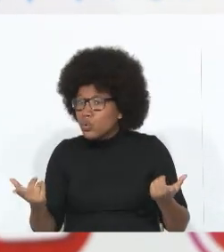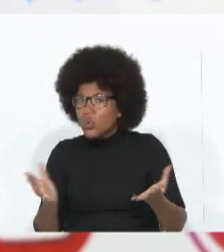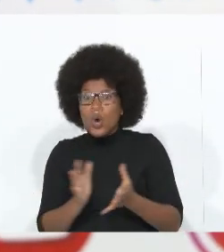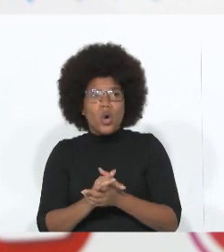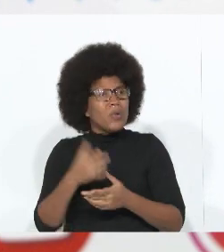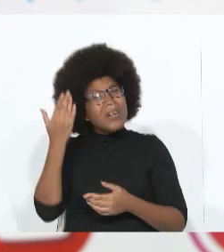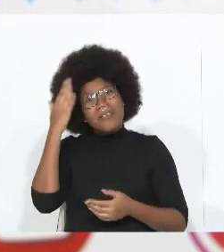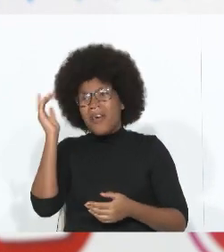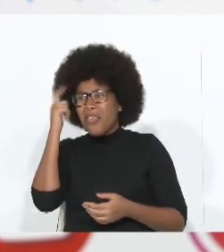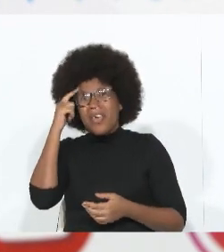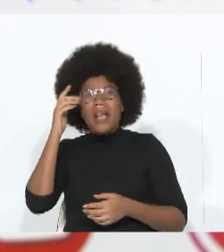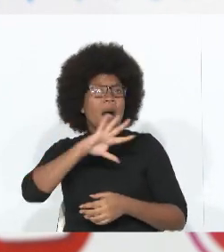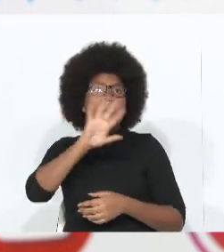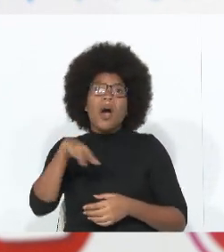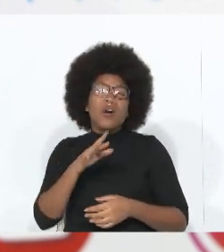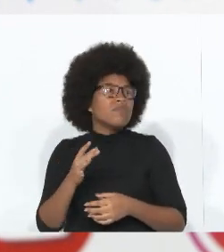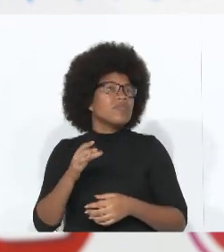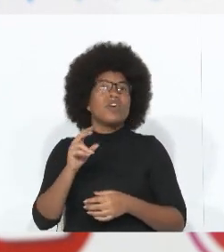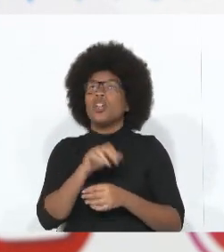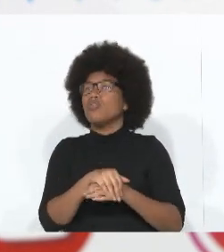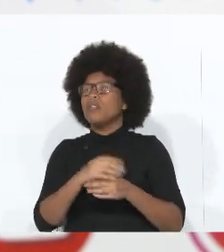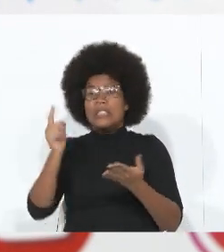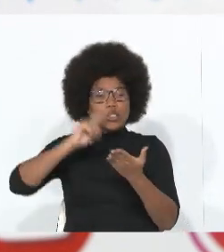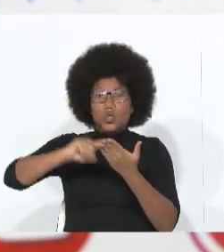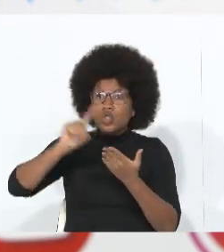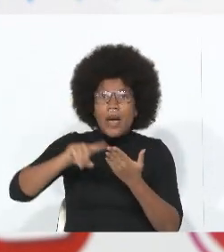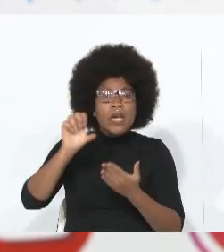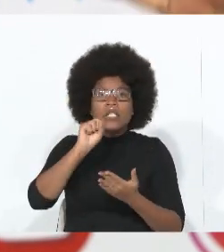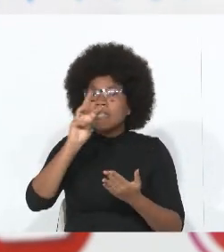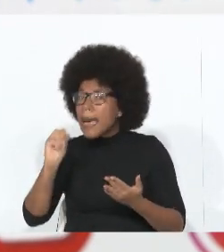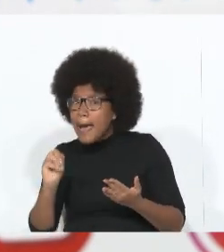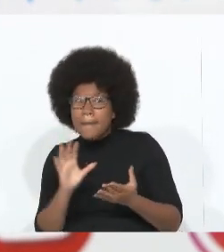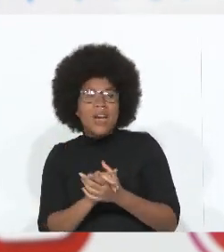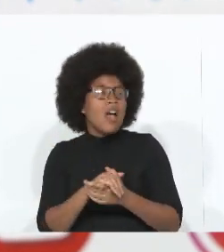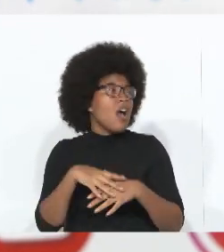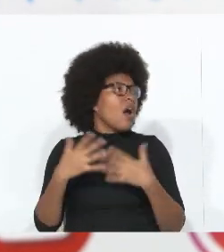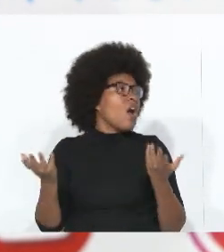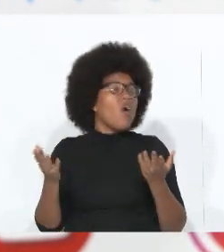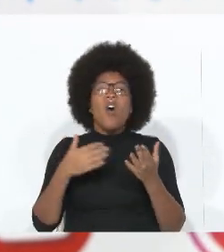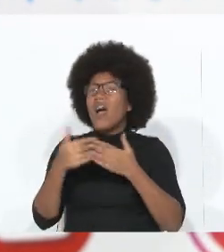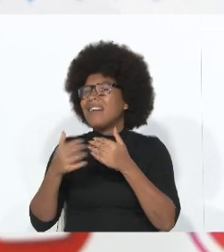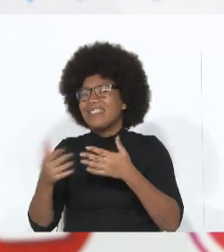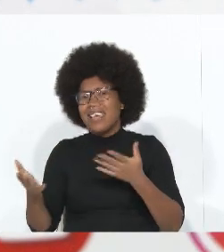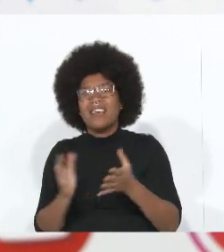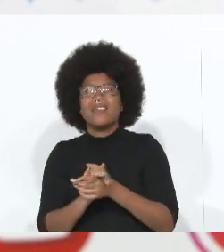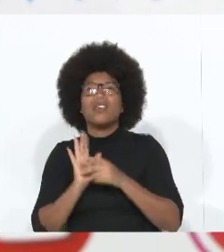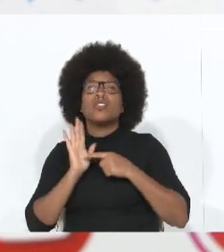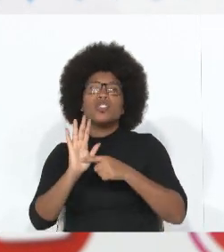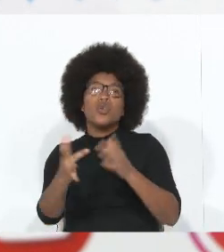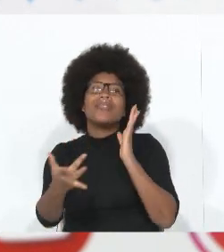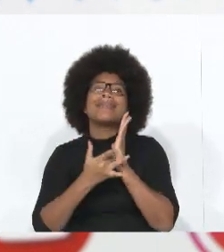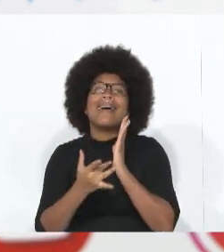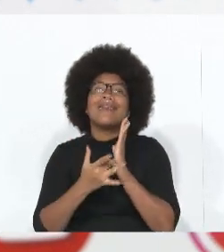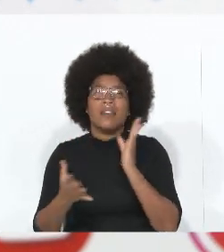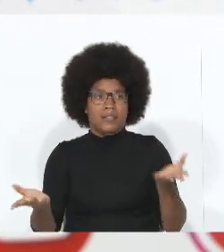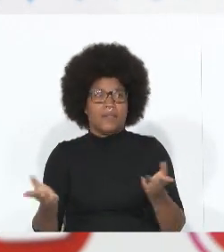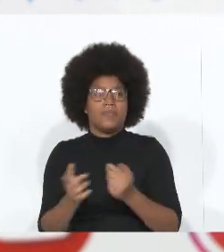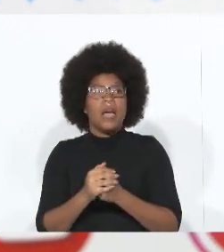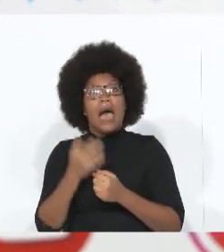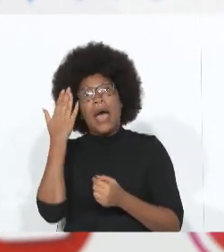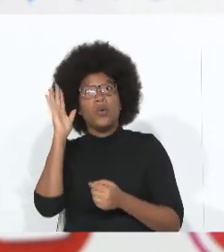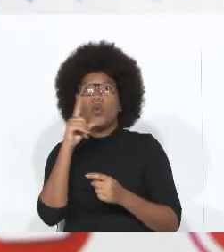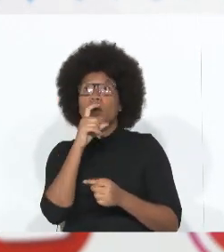didn't even think of internet and social media as a vehicle to expose our talent. But then I don't